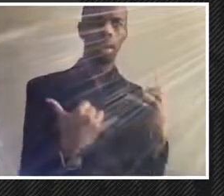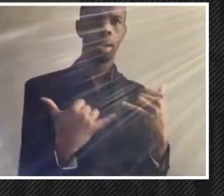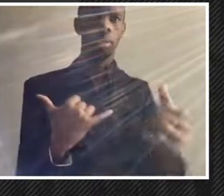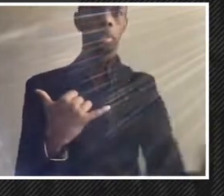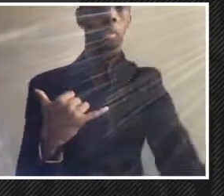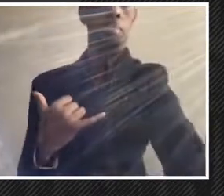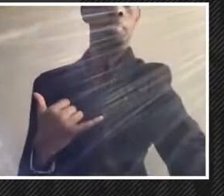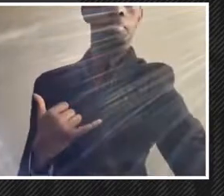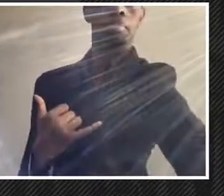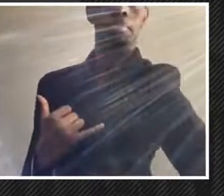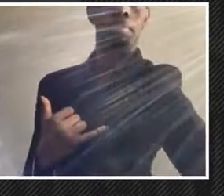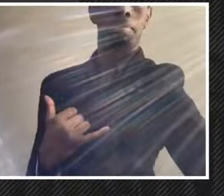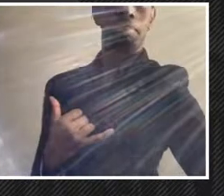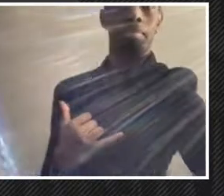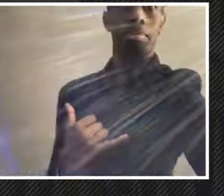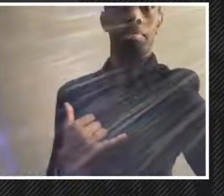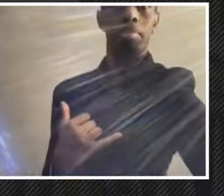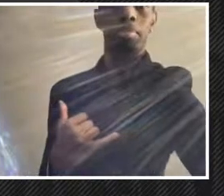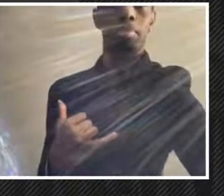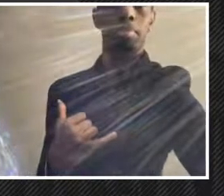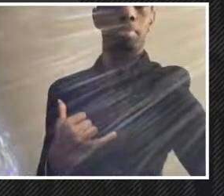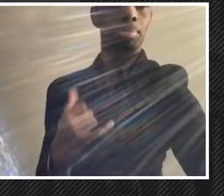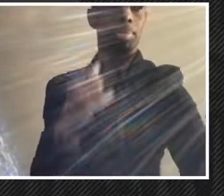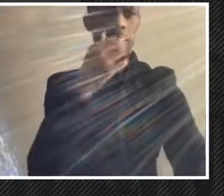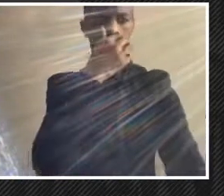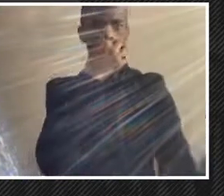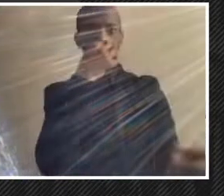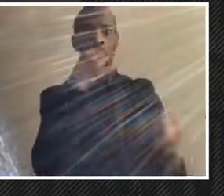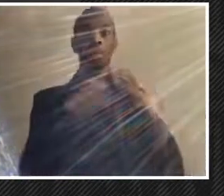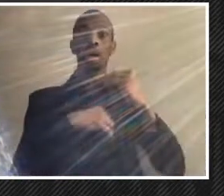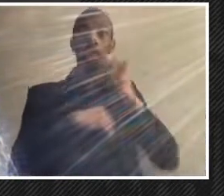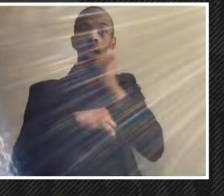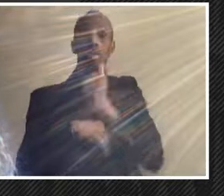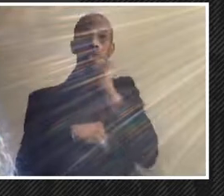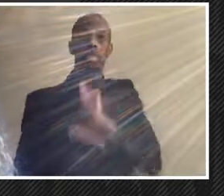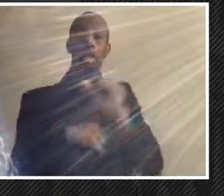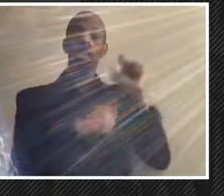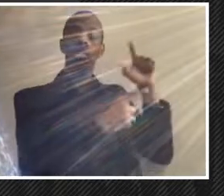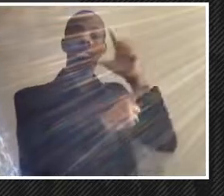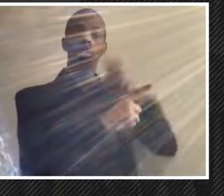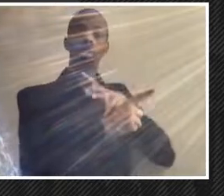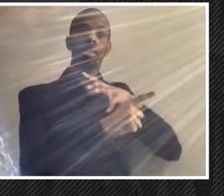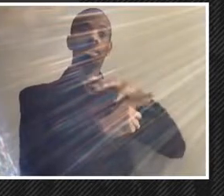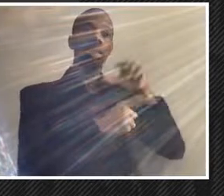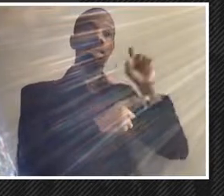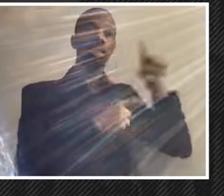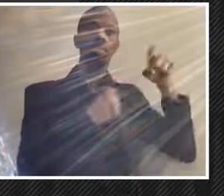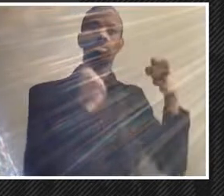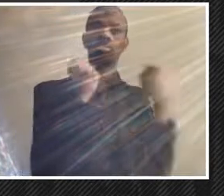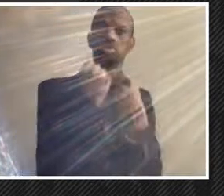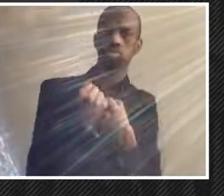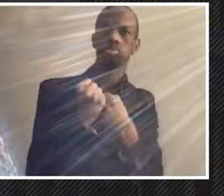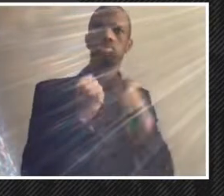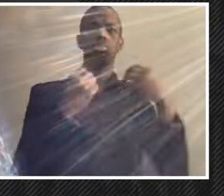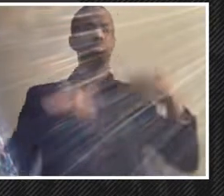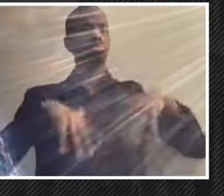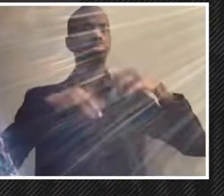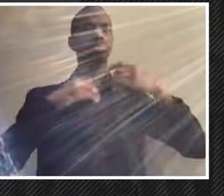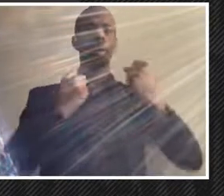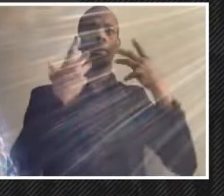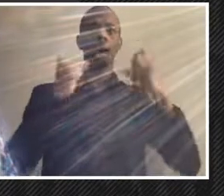and women who really have been the perfecters of this democracy in so many ways.